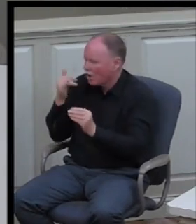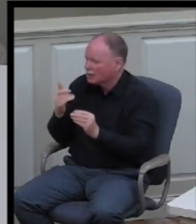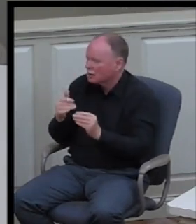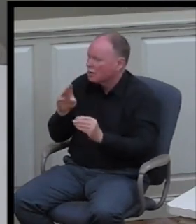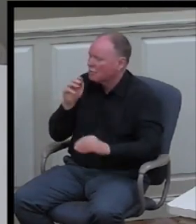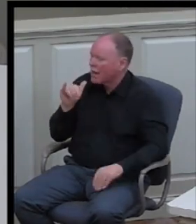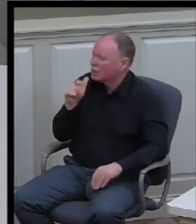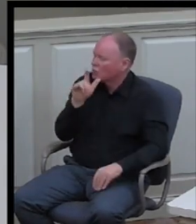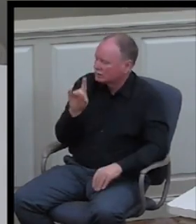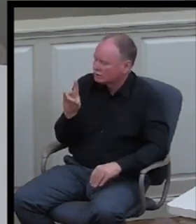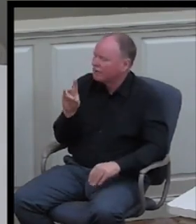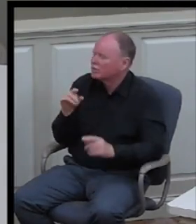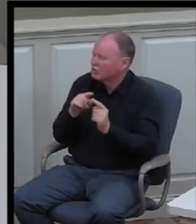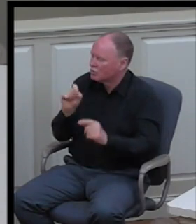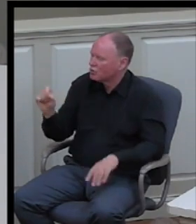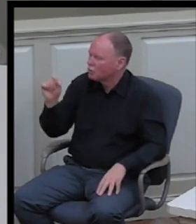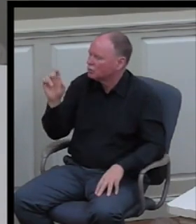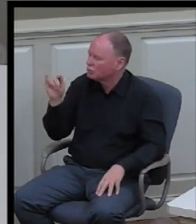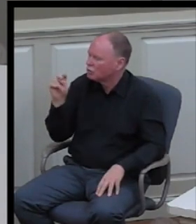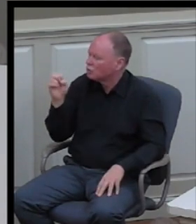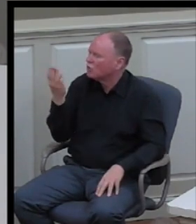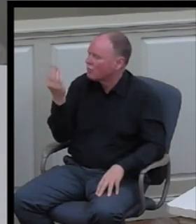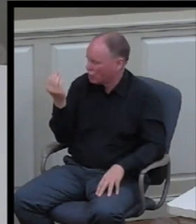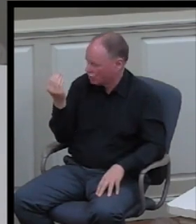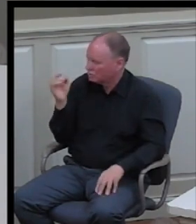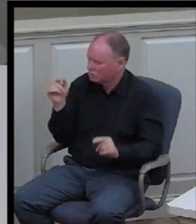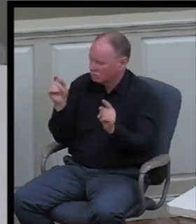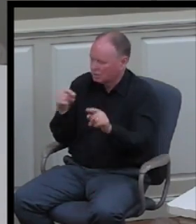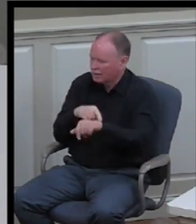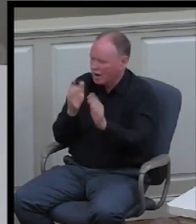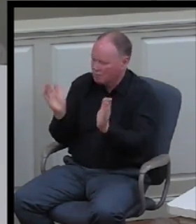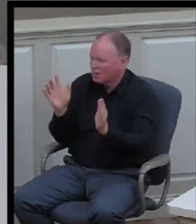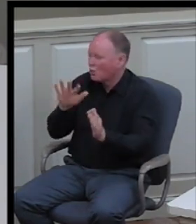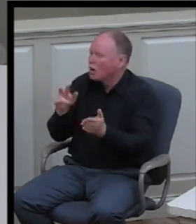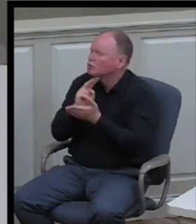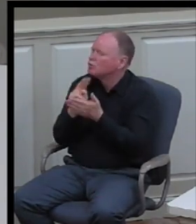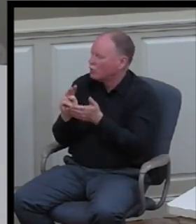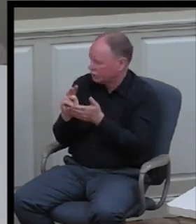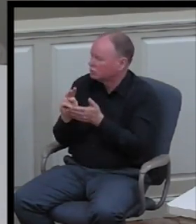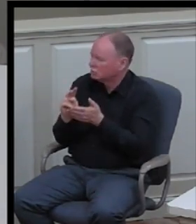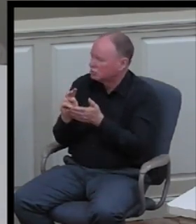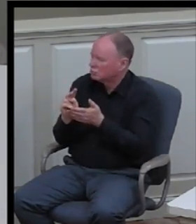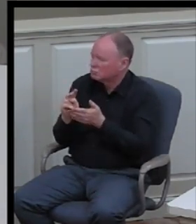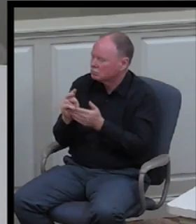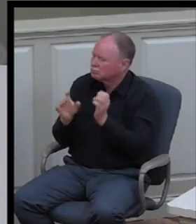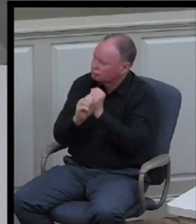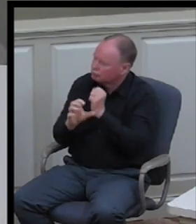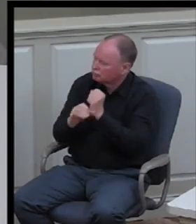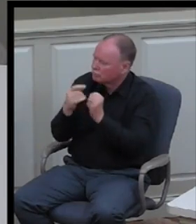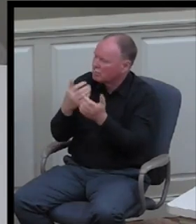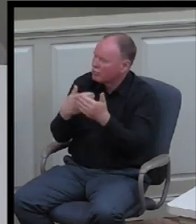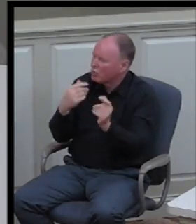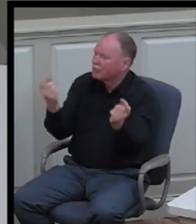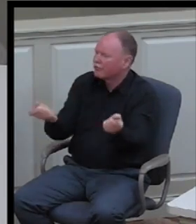May 27th through June the 14th. That would give about 2 weeks advance publicity to the